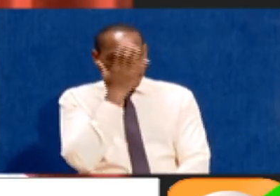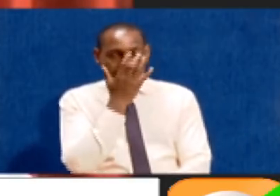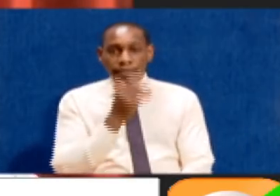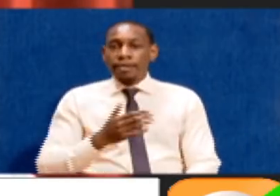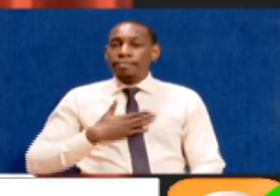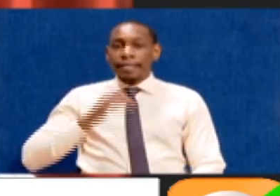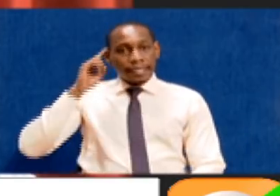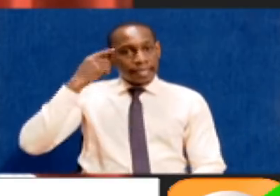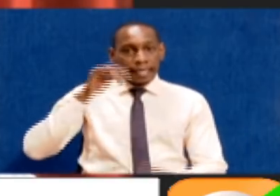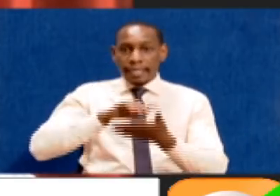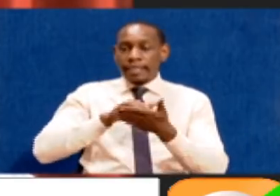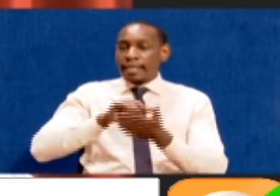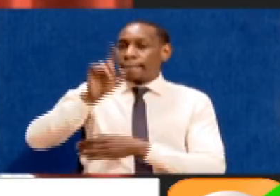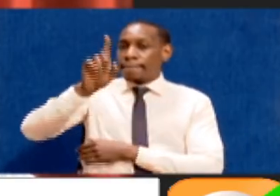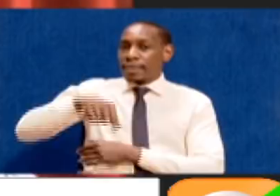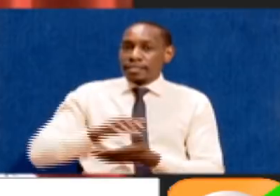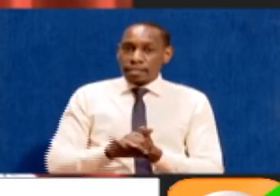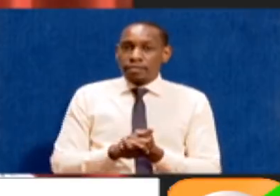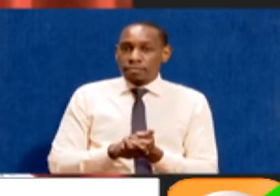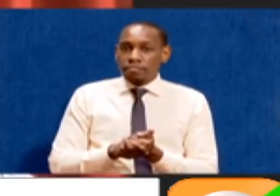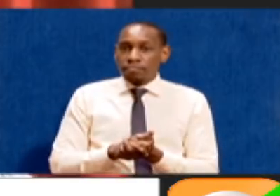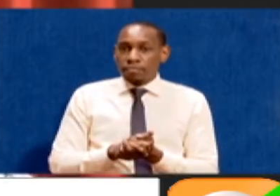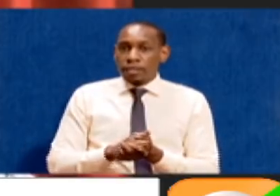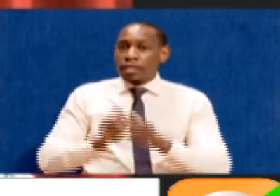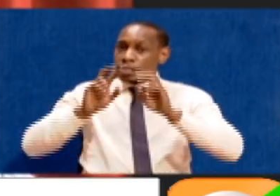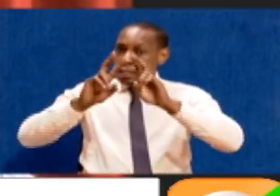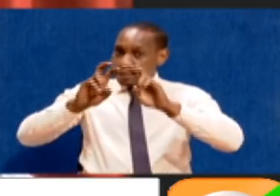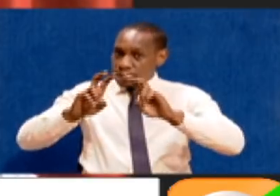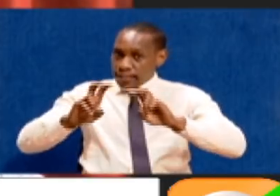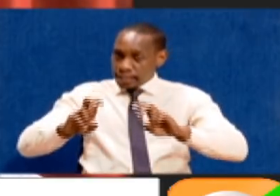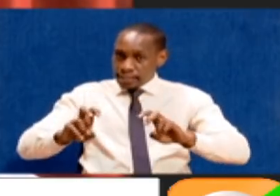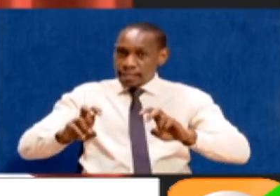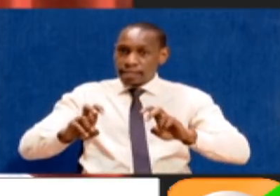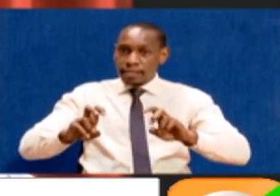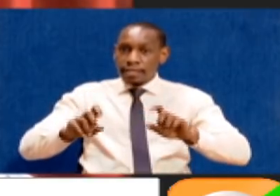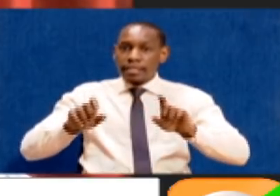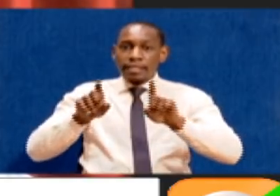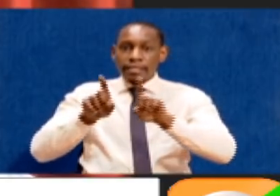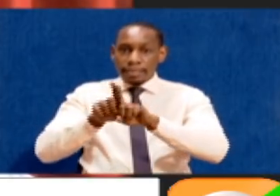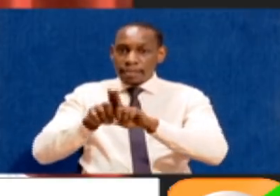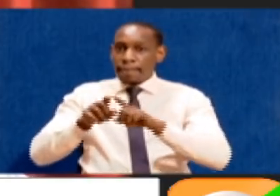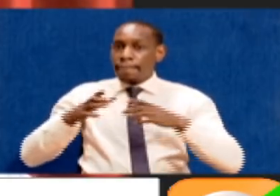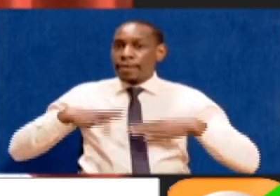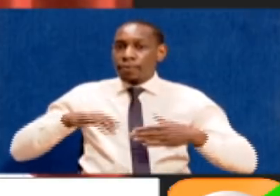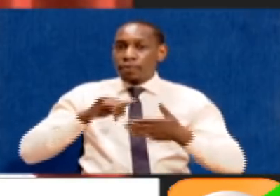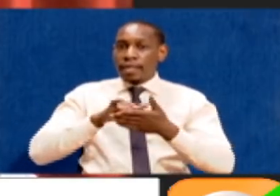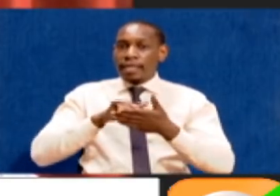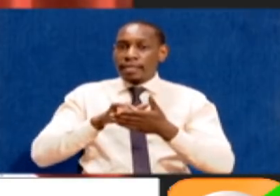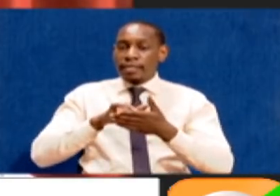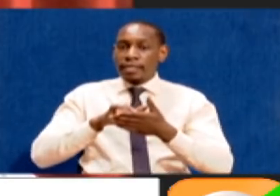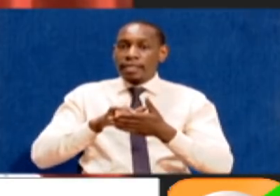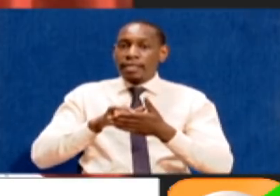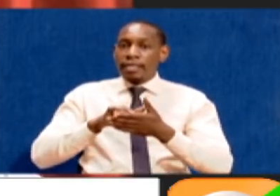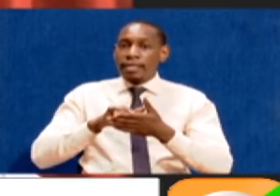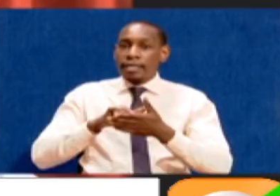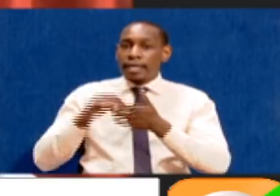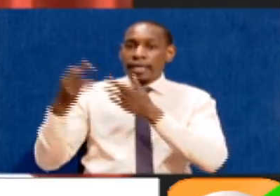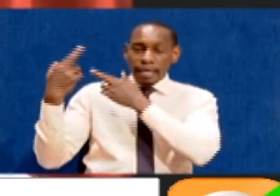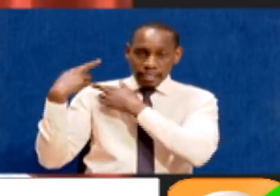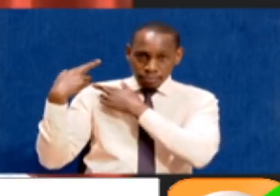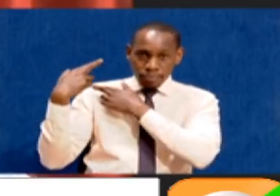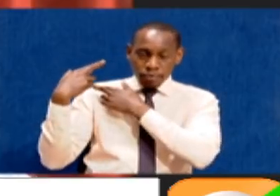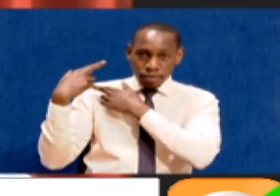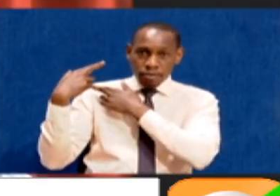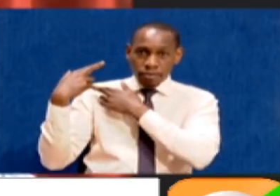I think it needs to be looked at and investigations done until those who are held captive will